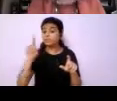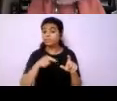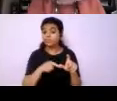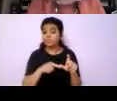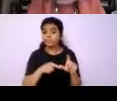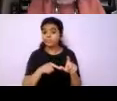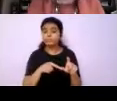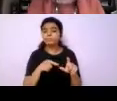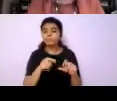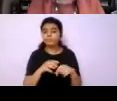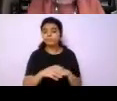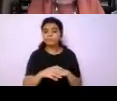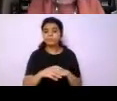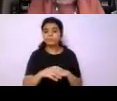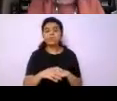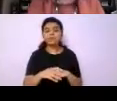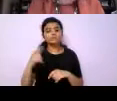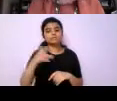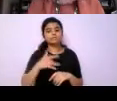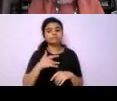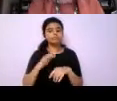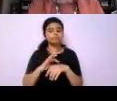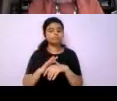its fully normative sense.